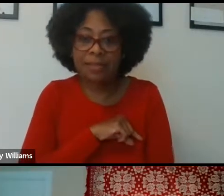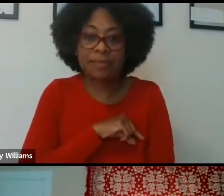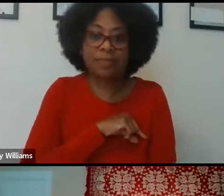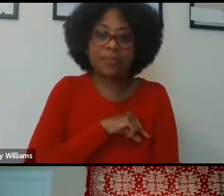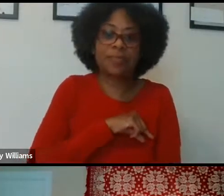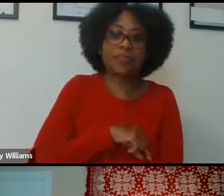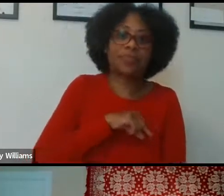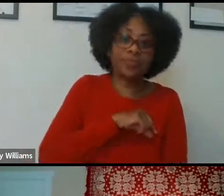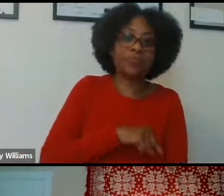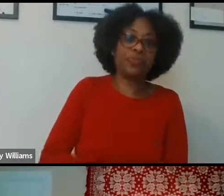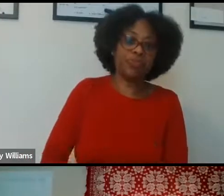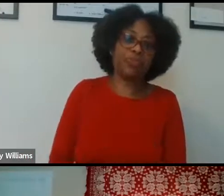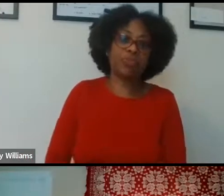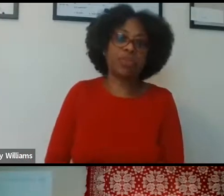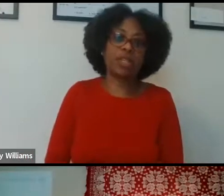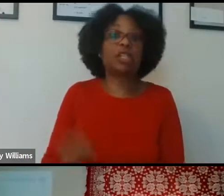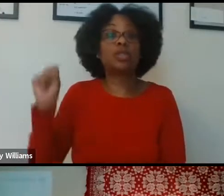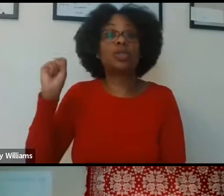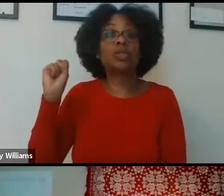Okay, so